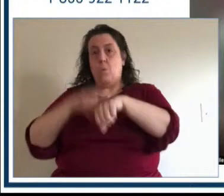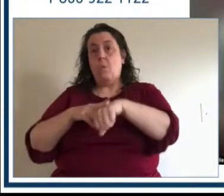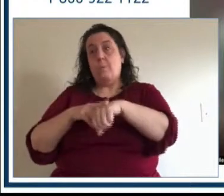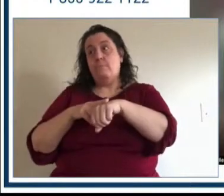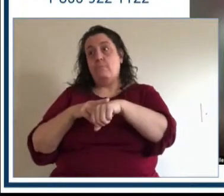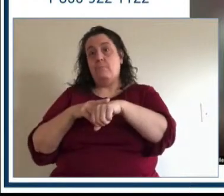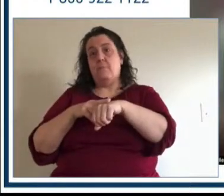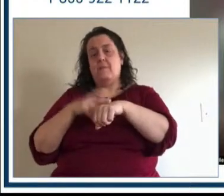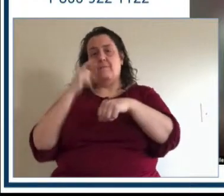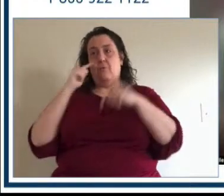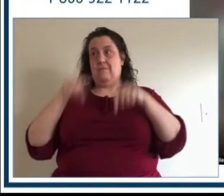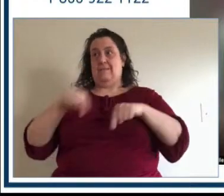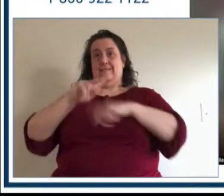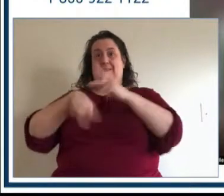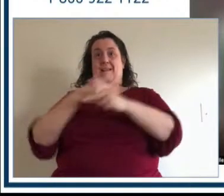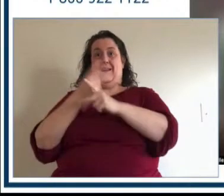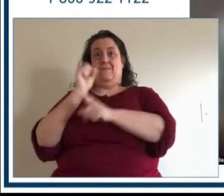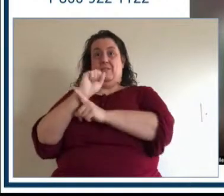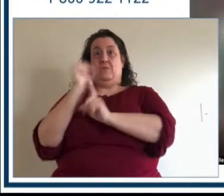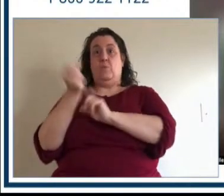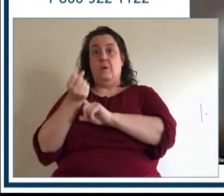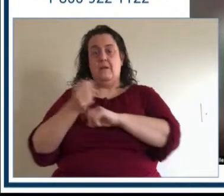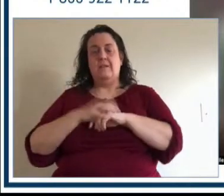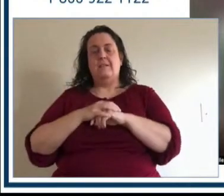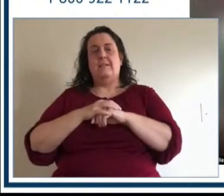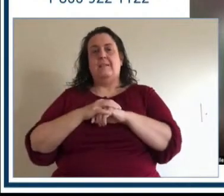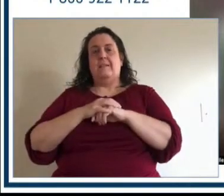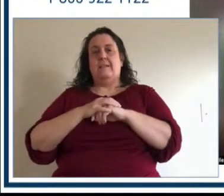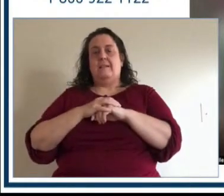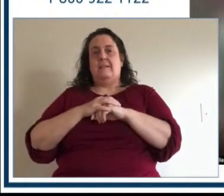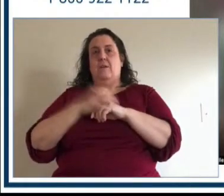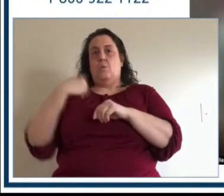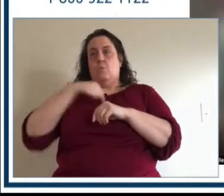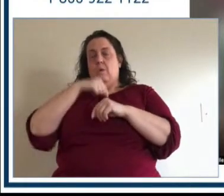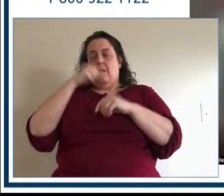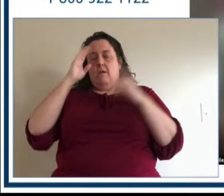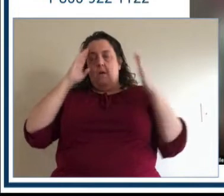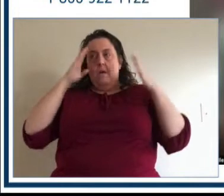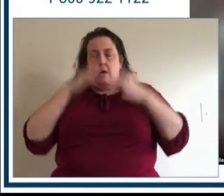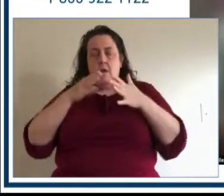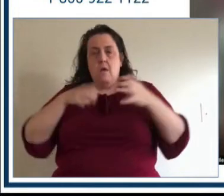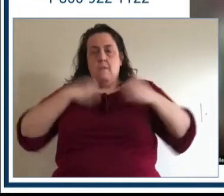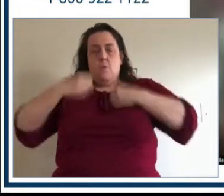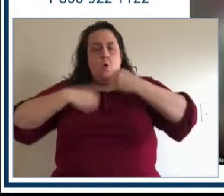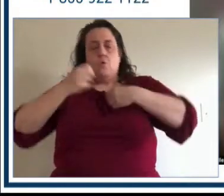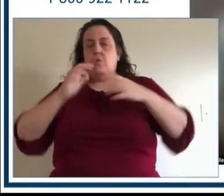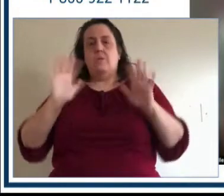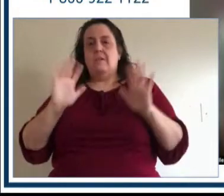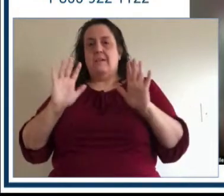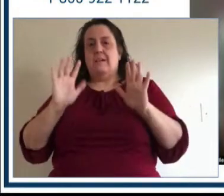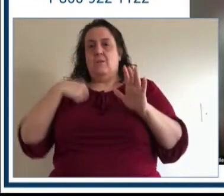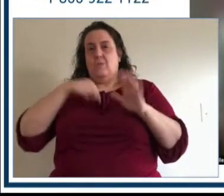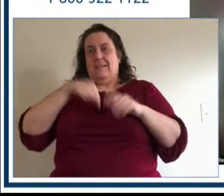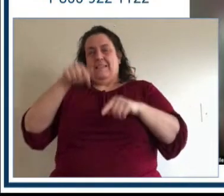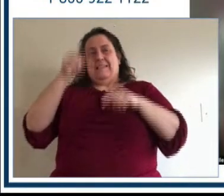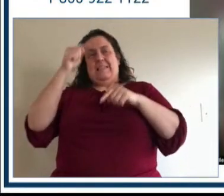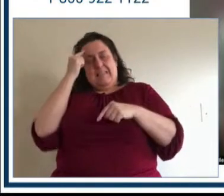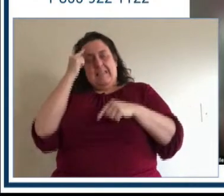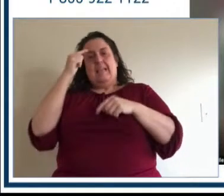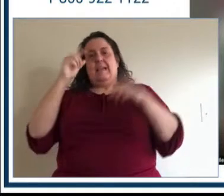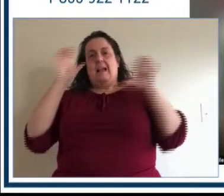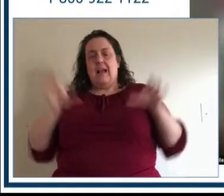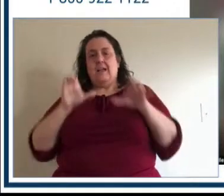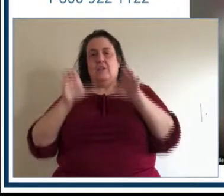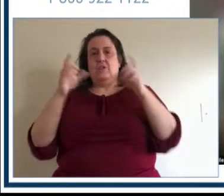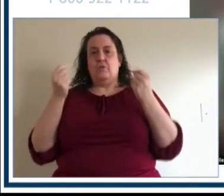like this. But we can't let our emotions consume us. Instead, let's change those emotions into actions.